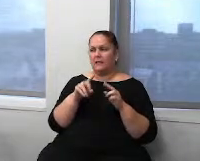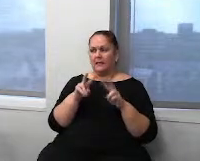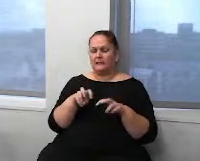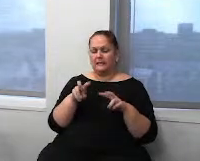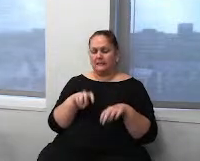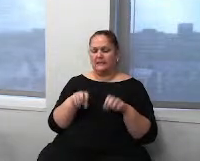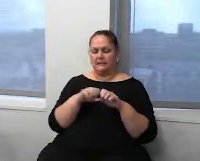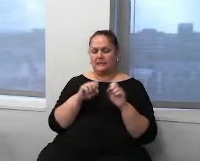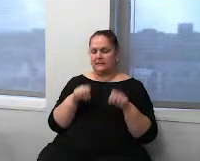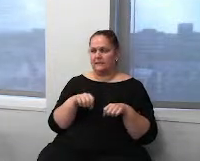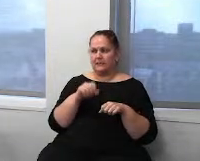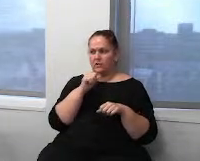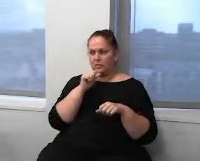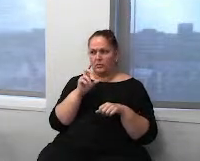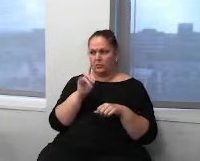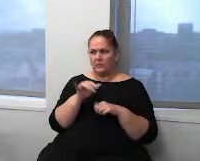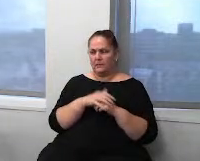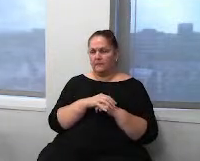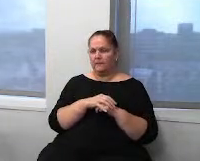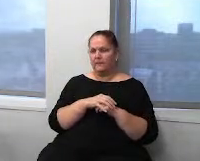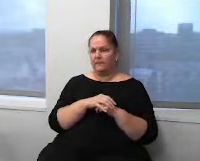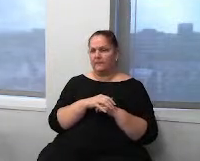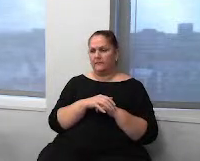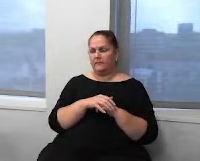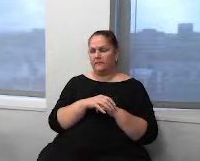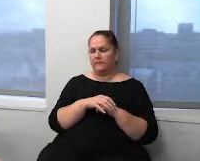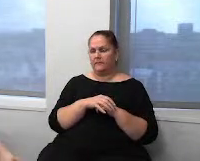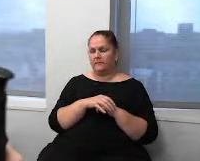the T&D system. You didn't include that, right?